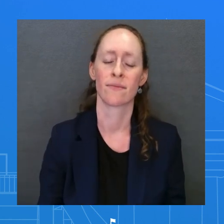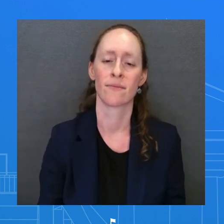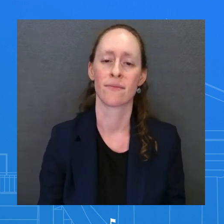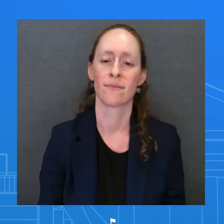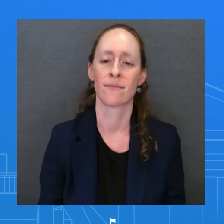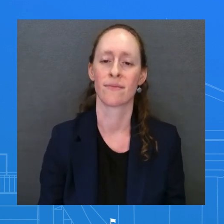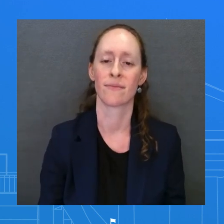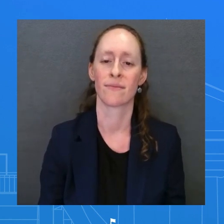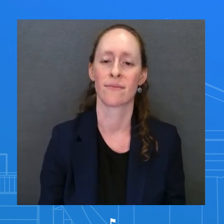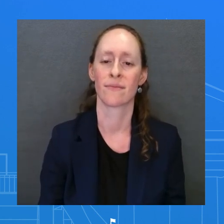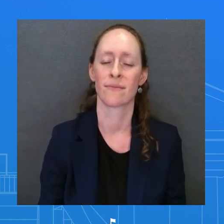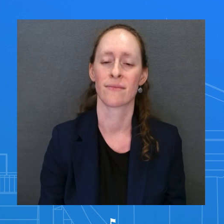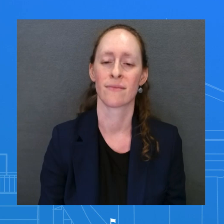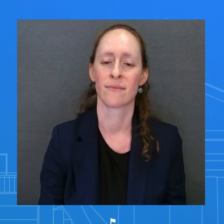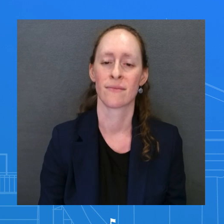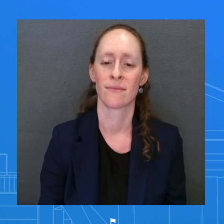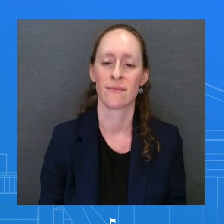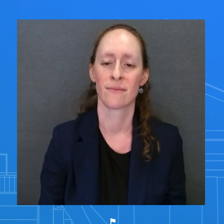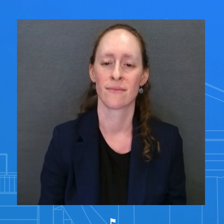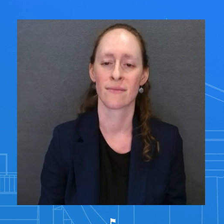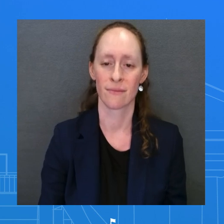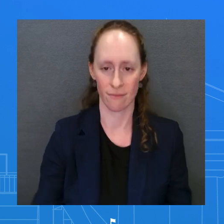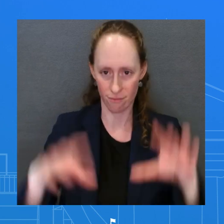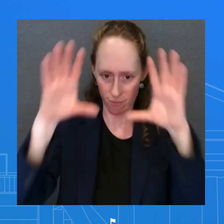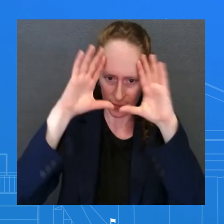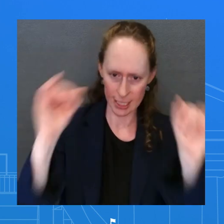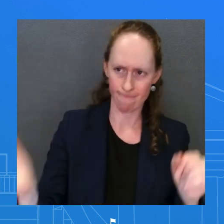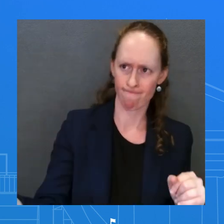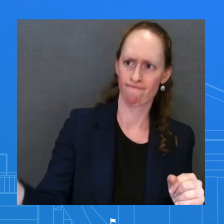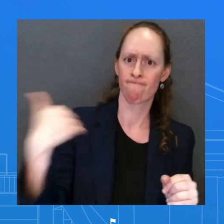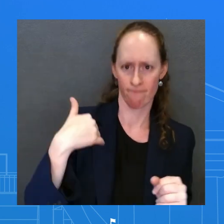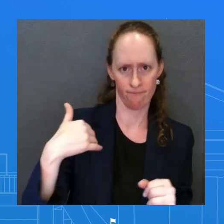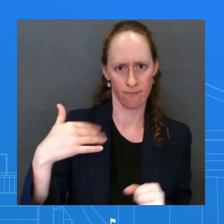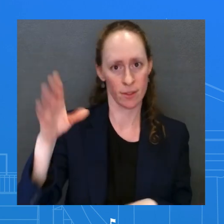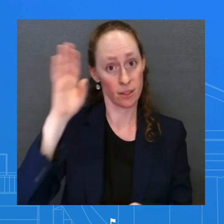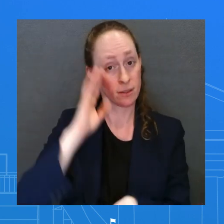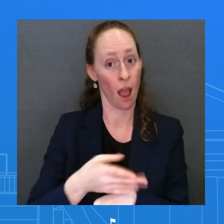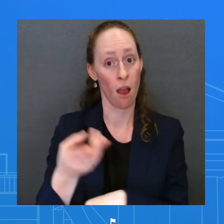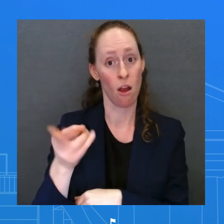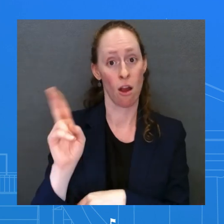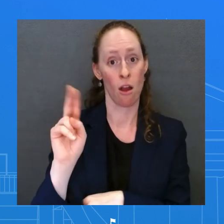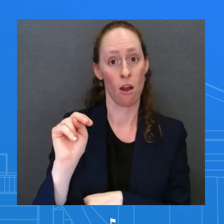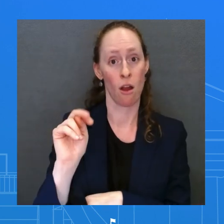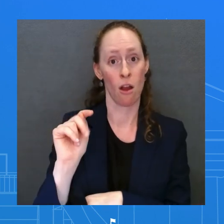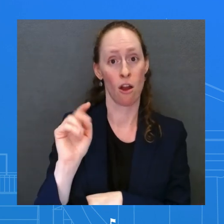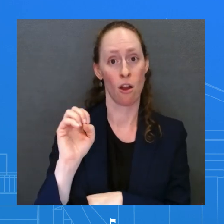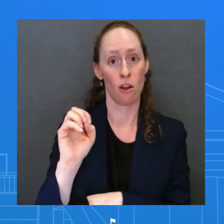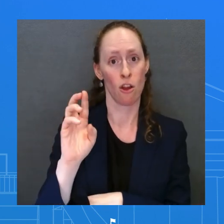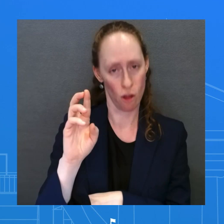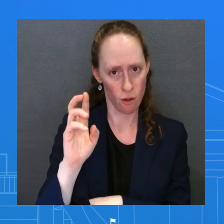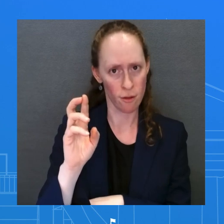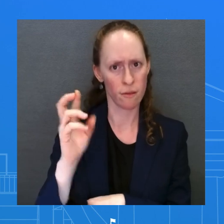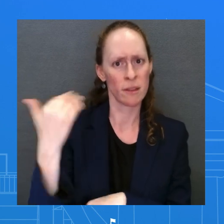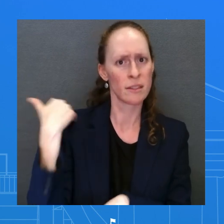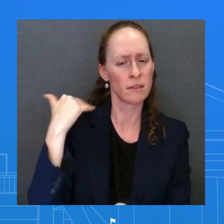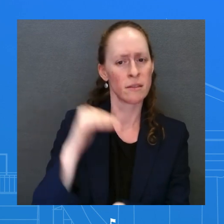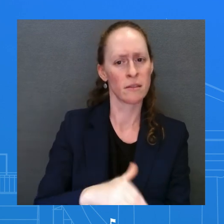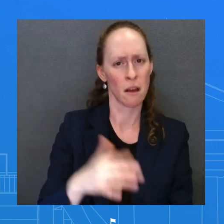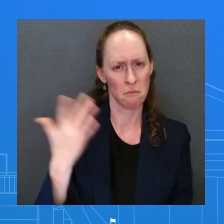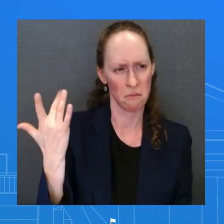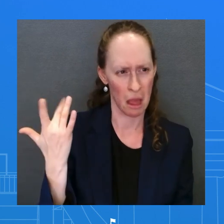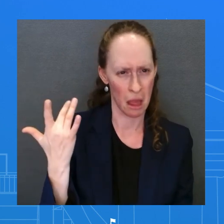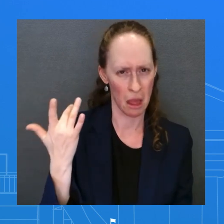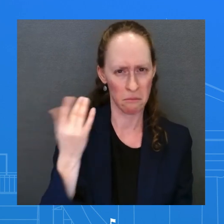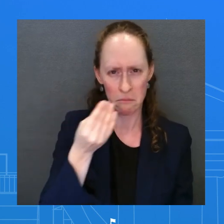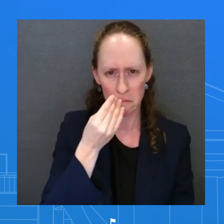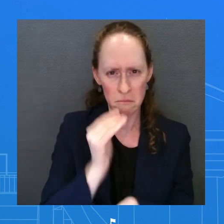last night. I'm wondering if you could take us into the thinking and the decision-making of why the president decided to invite his son. I'm just not going to get into